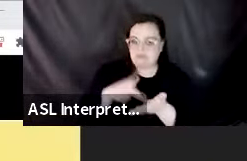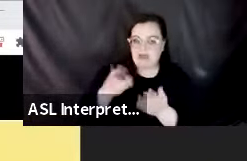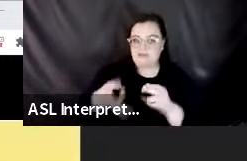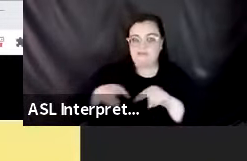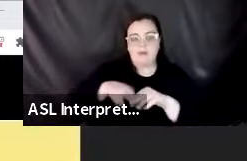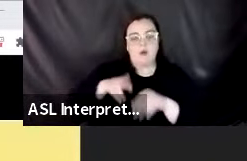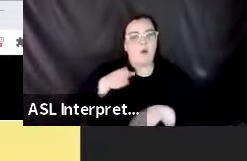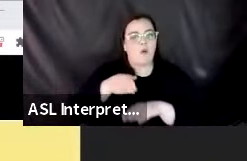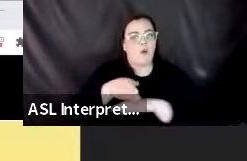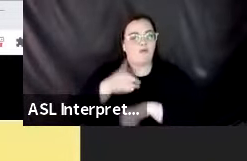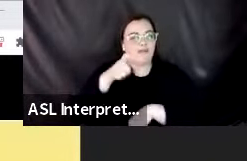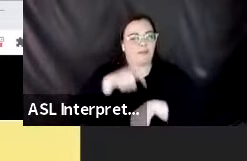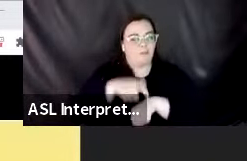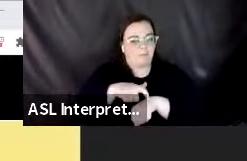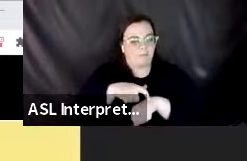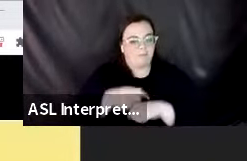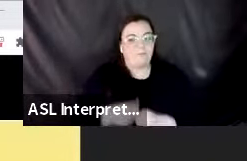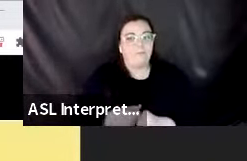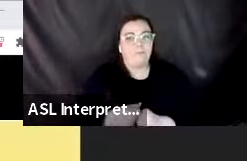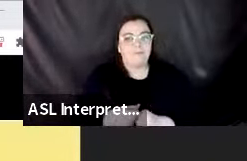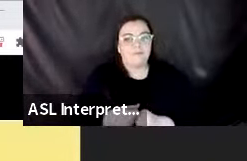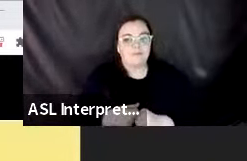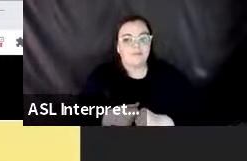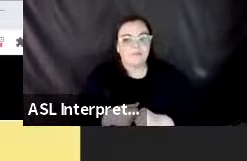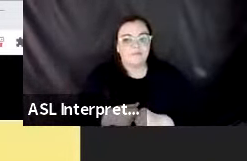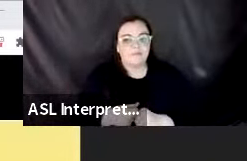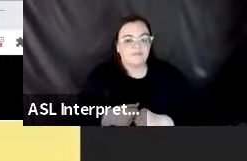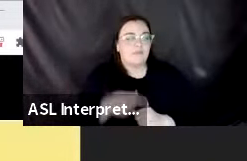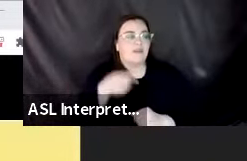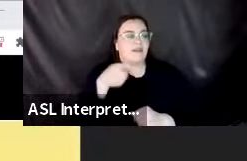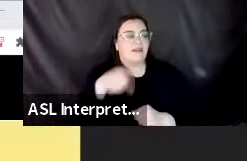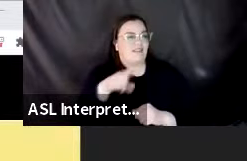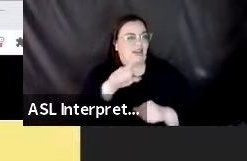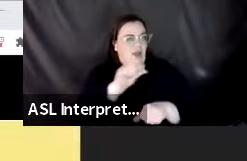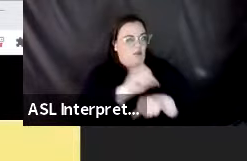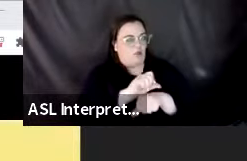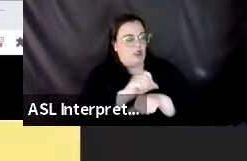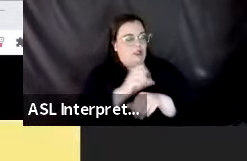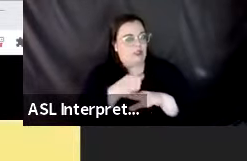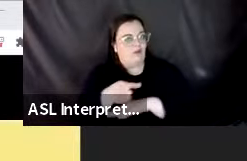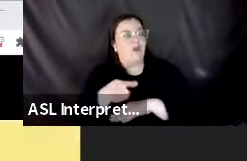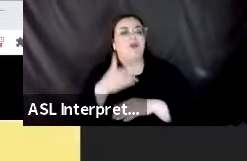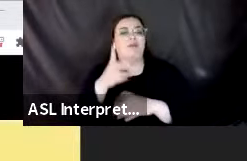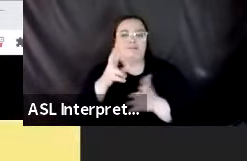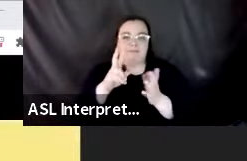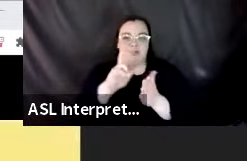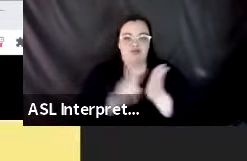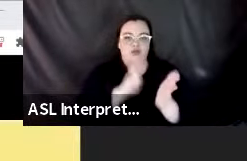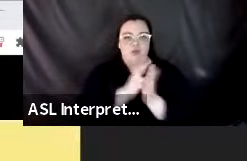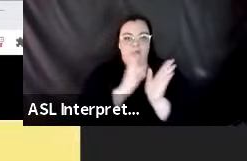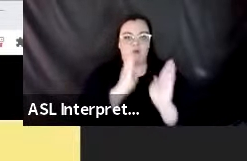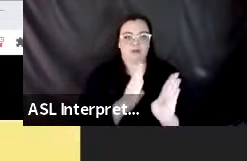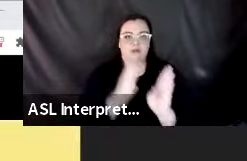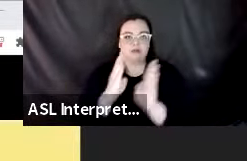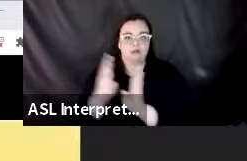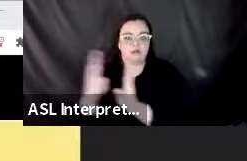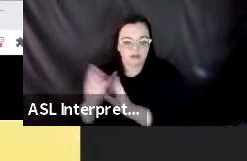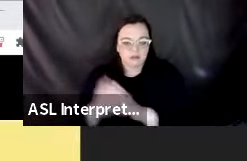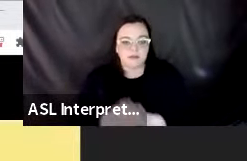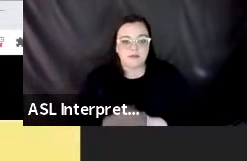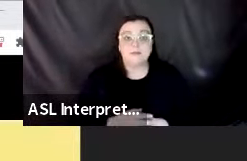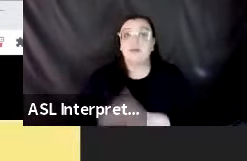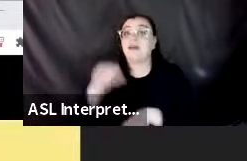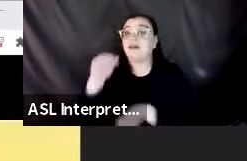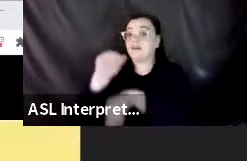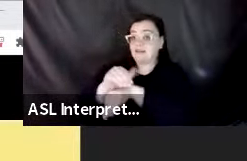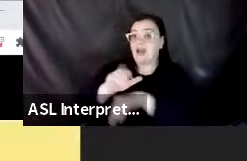it's 2-hour blocks of time. There is a night premium for principal performers that starts at 8 p.m. and